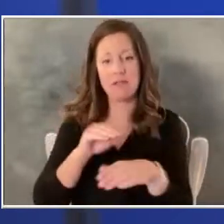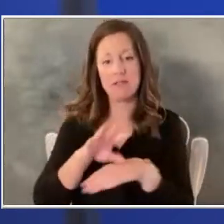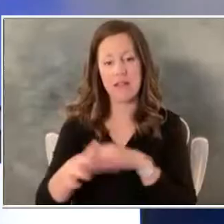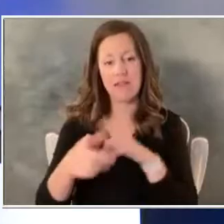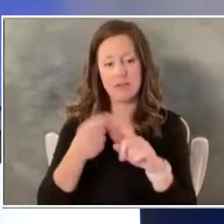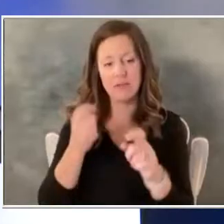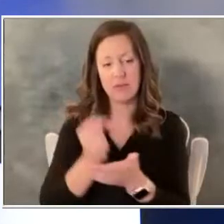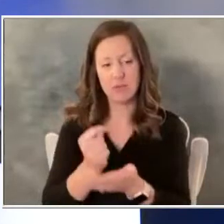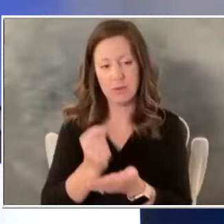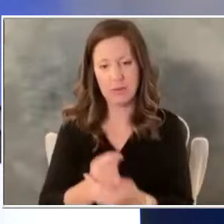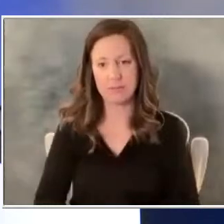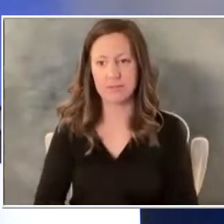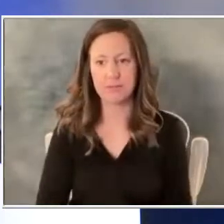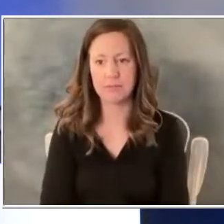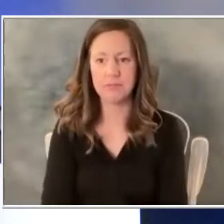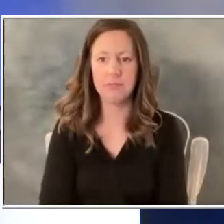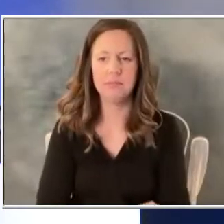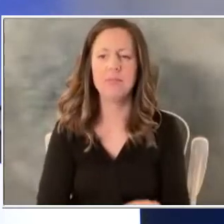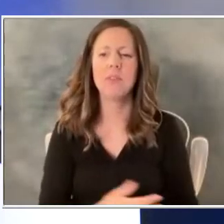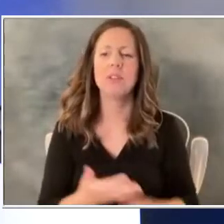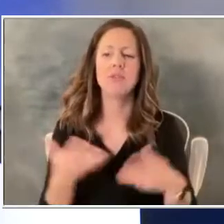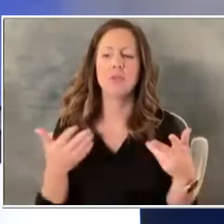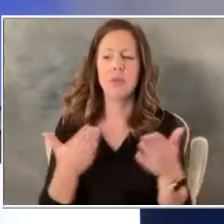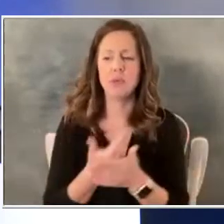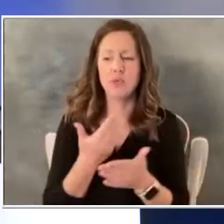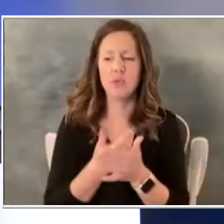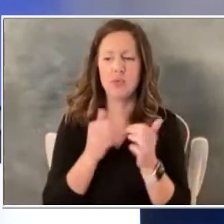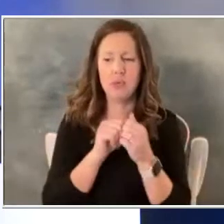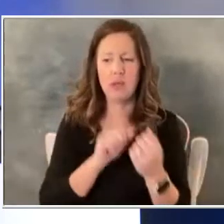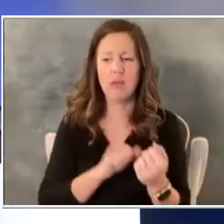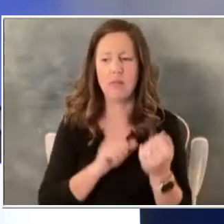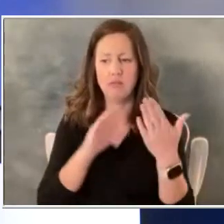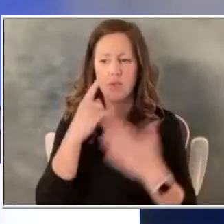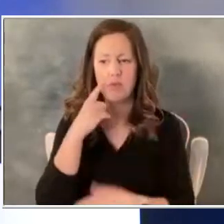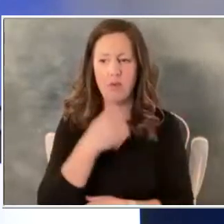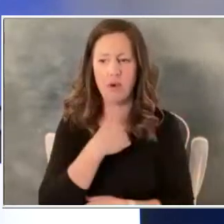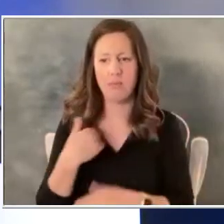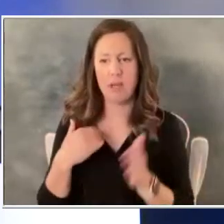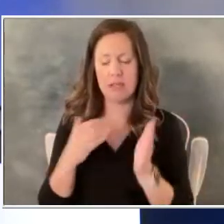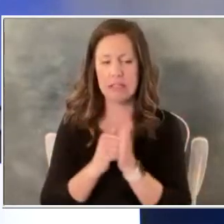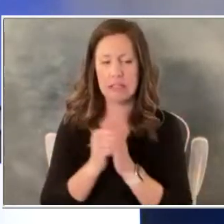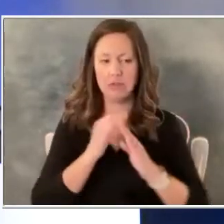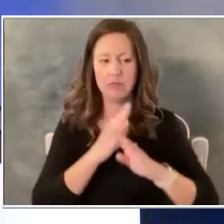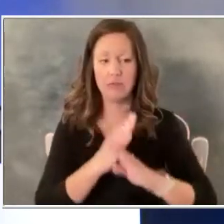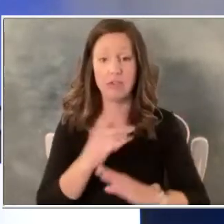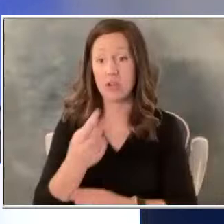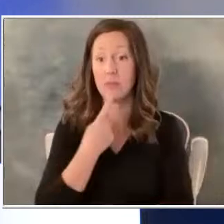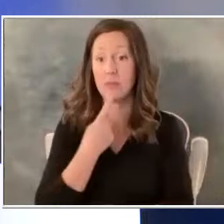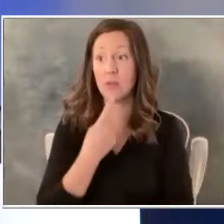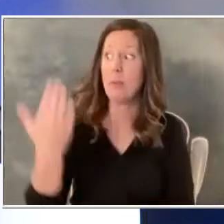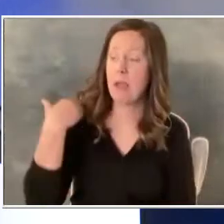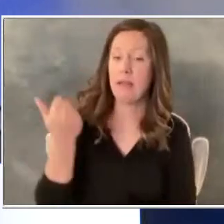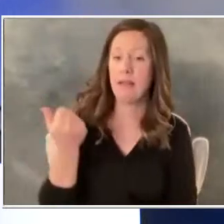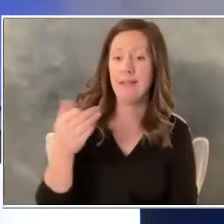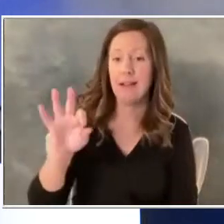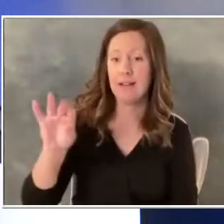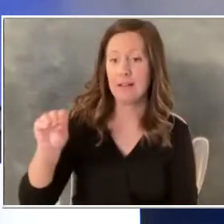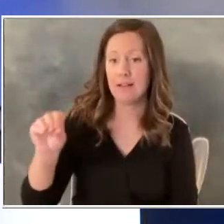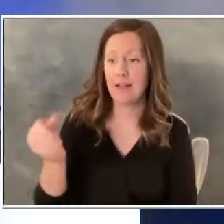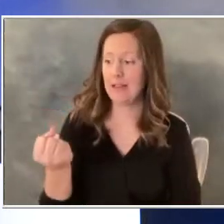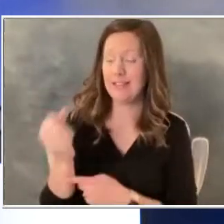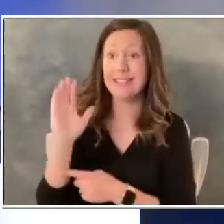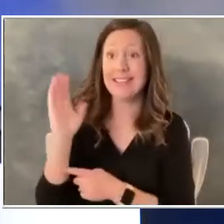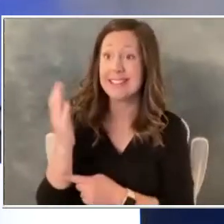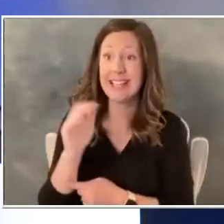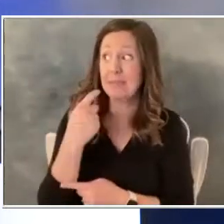what's new in the approach to breast cancer prevention? You say back in the 90s, which doesn't sound like a long time ago, but it